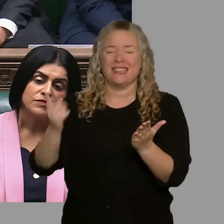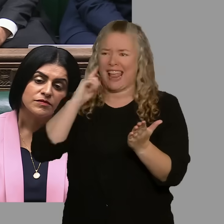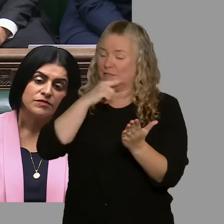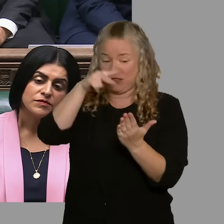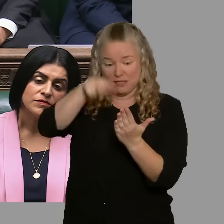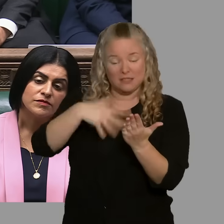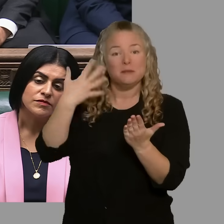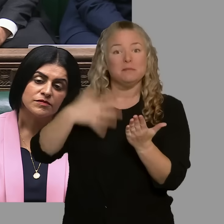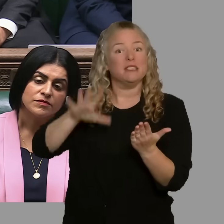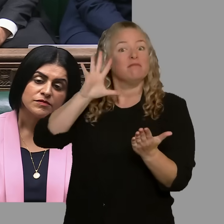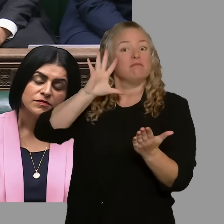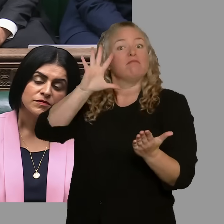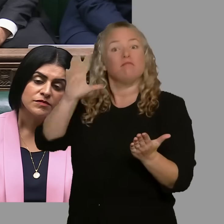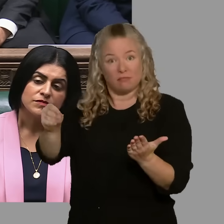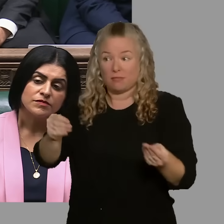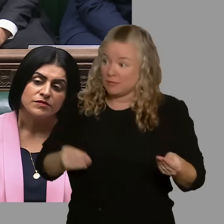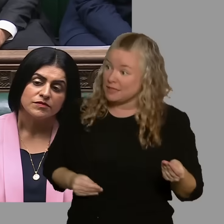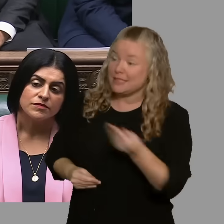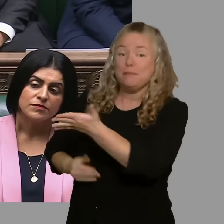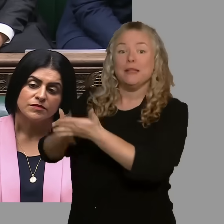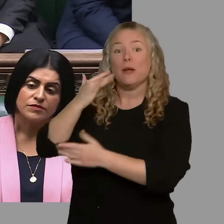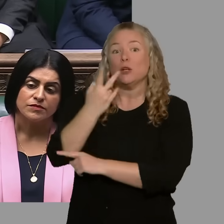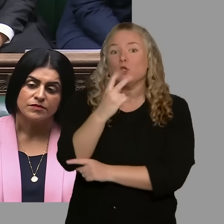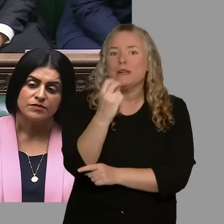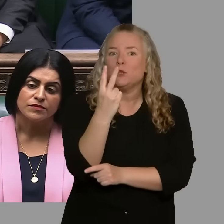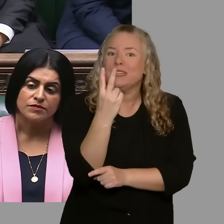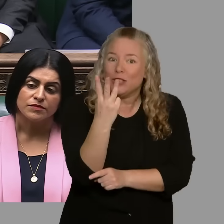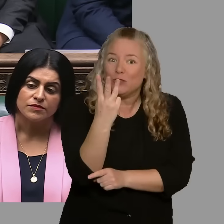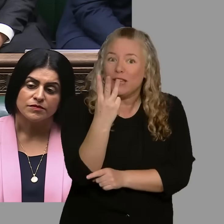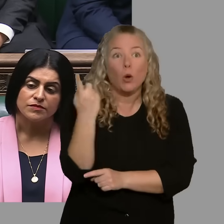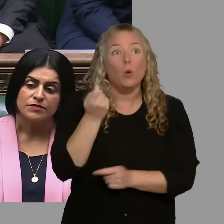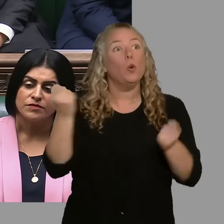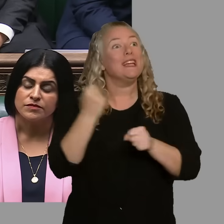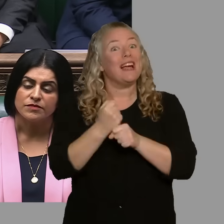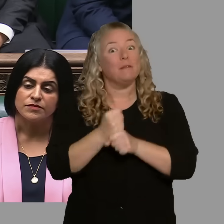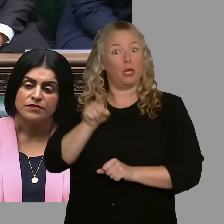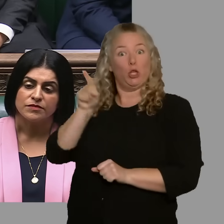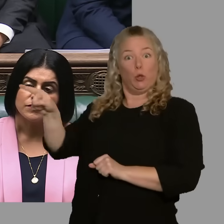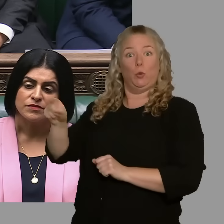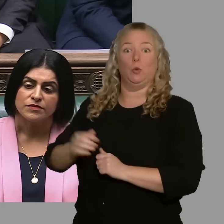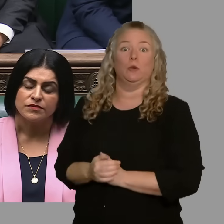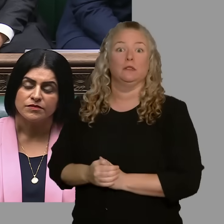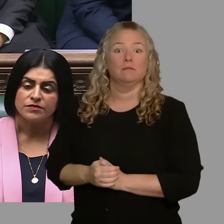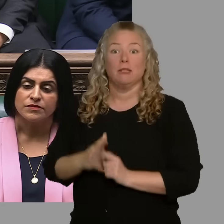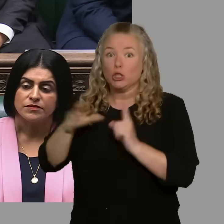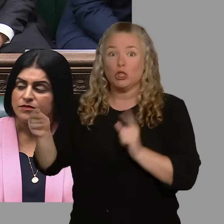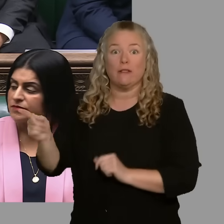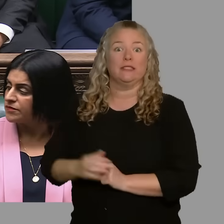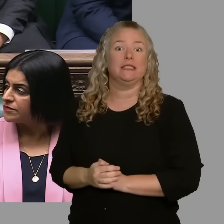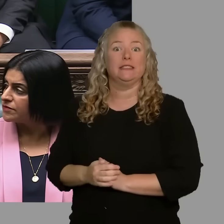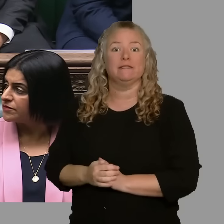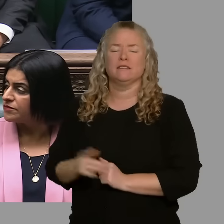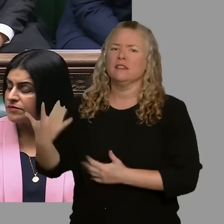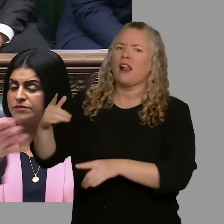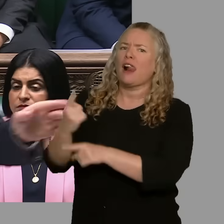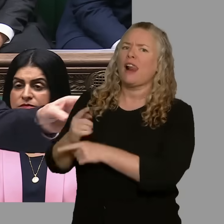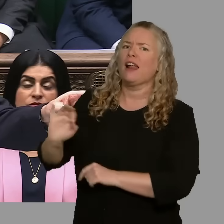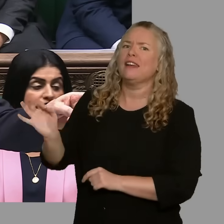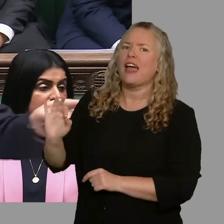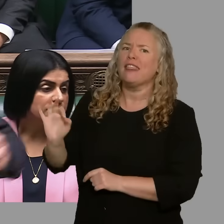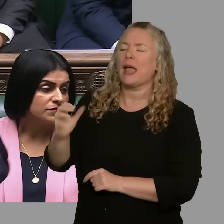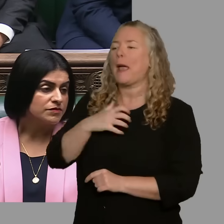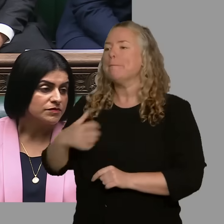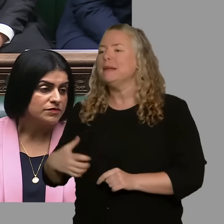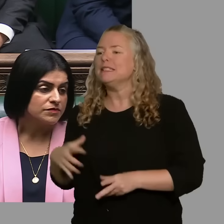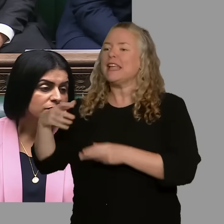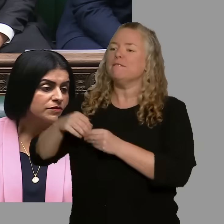Mr. Speaker, she questions what's in the review, the refreshed review in 2021 and 2023. Let me be clear. The then Foreign Secretary,